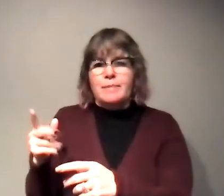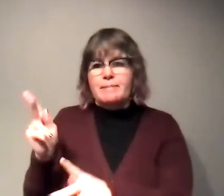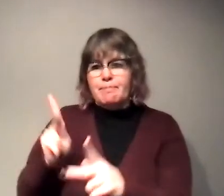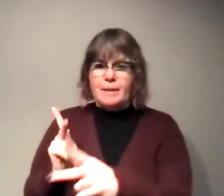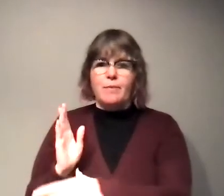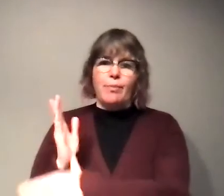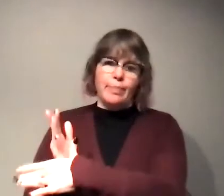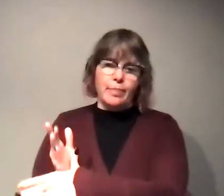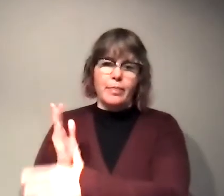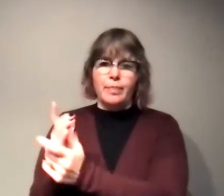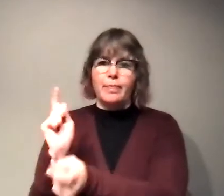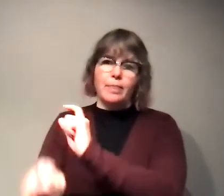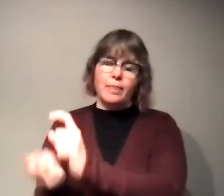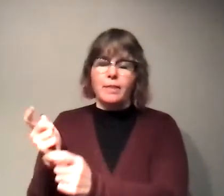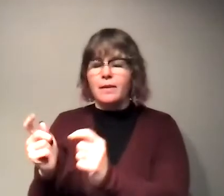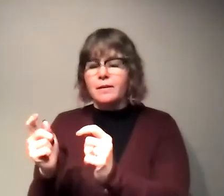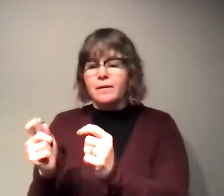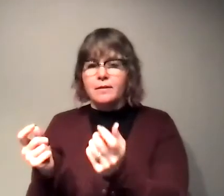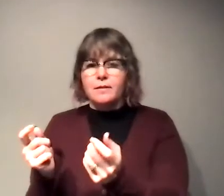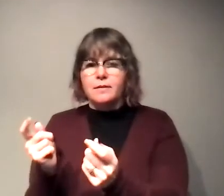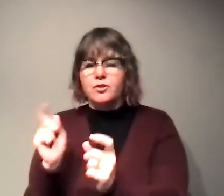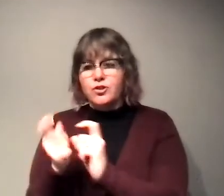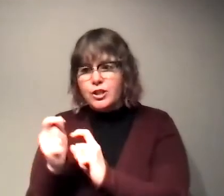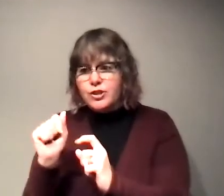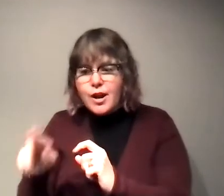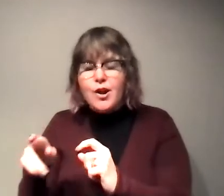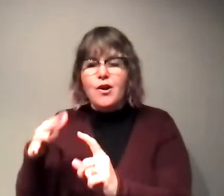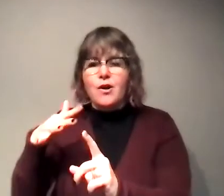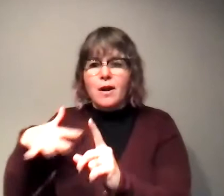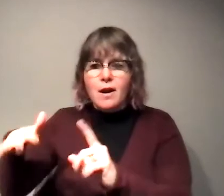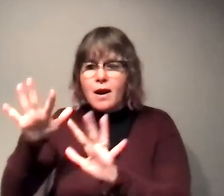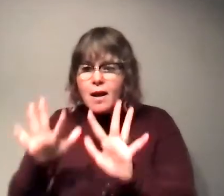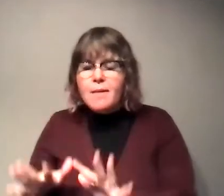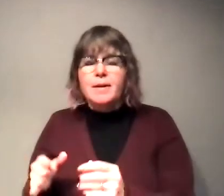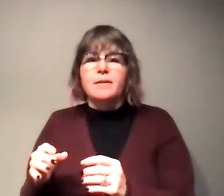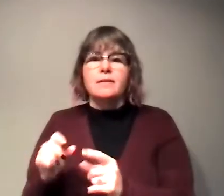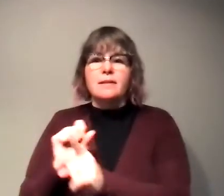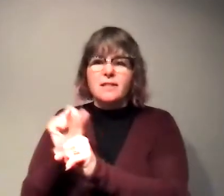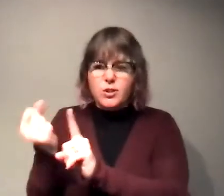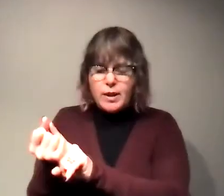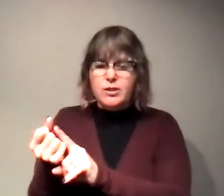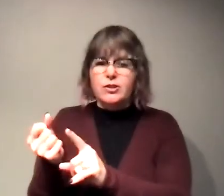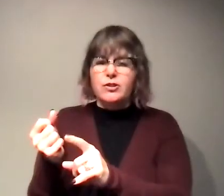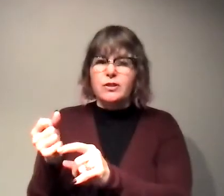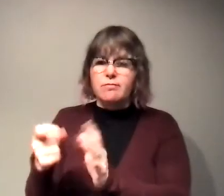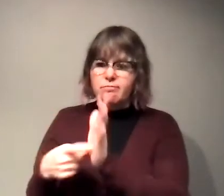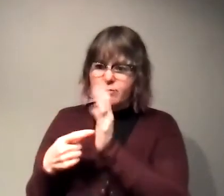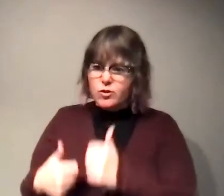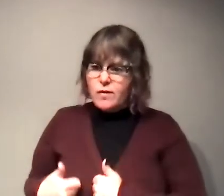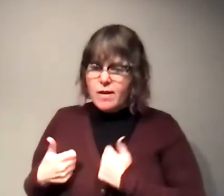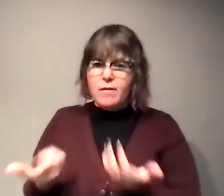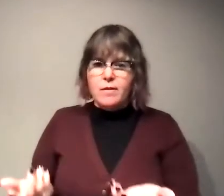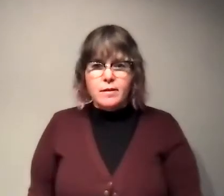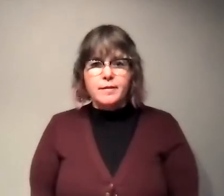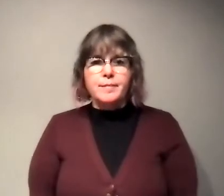doing are changing the climate and the air and the situation that the plants need to survive. And a lot of it is